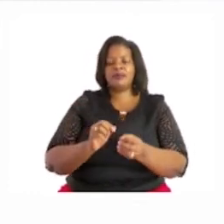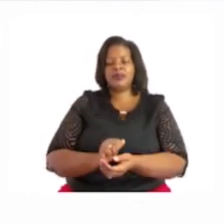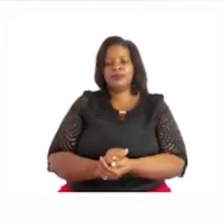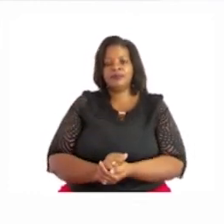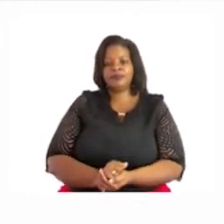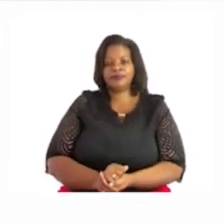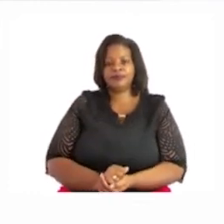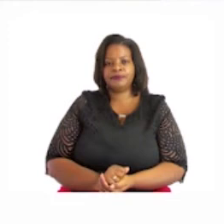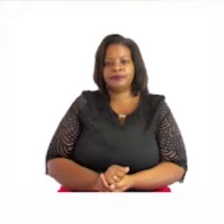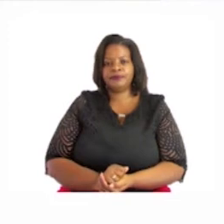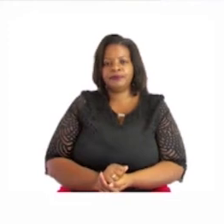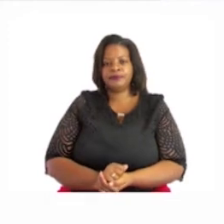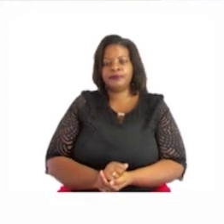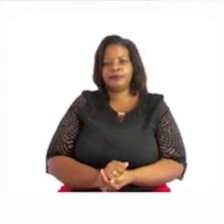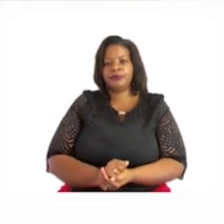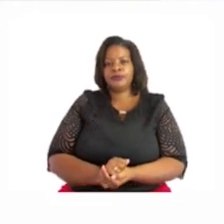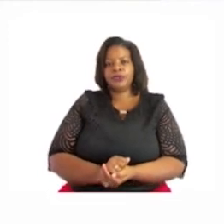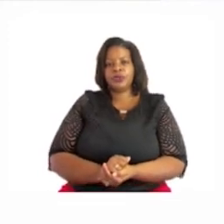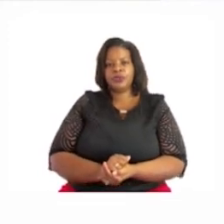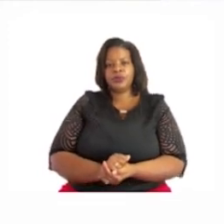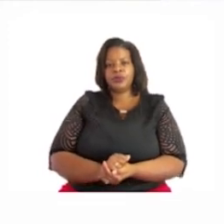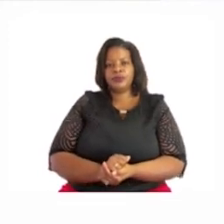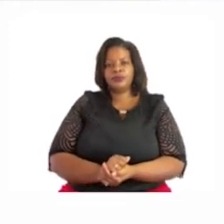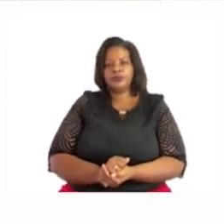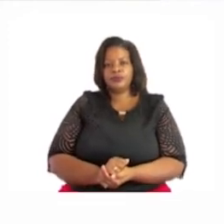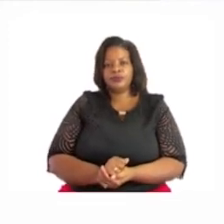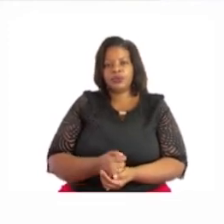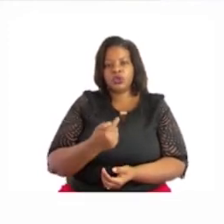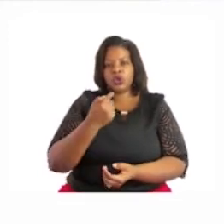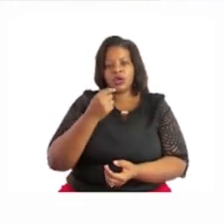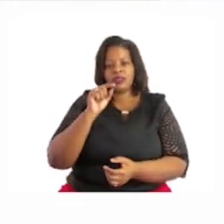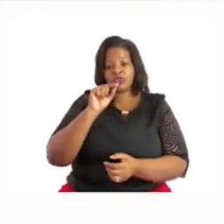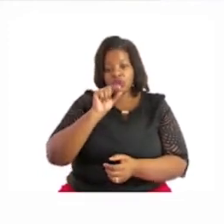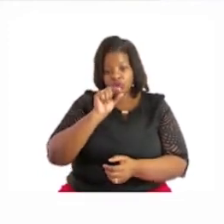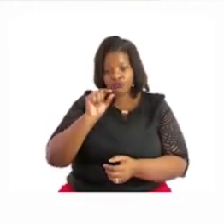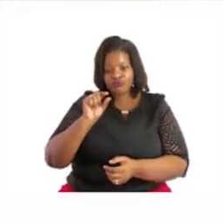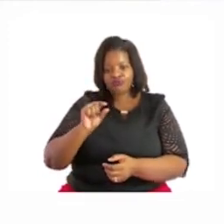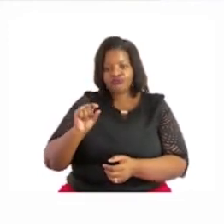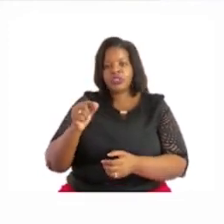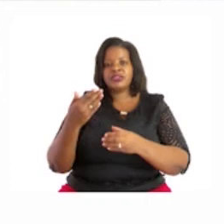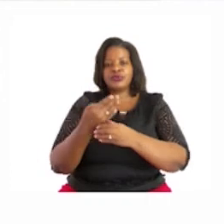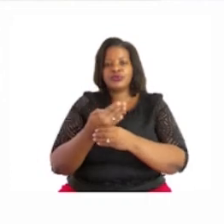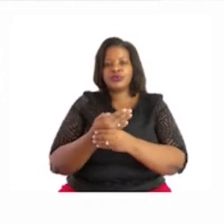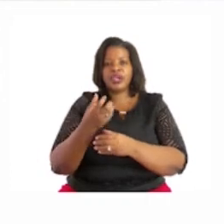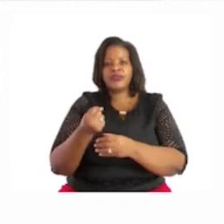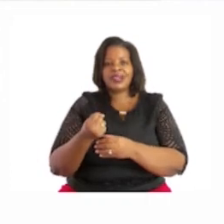Those are the terminologies, so we have to go one by one, breaking them